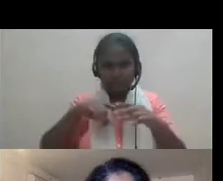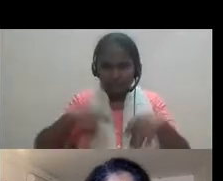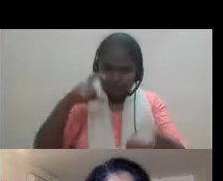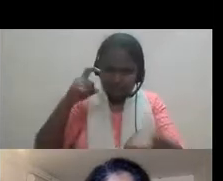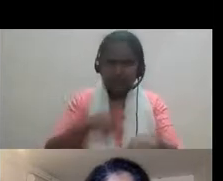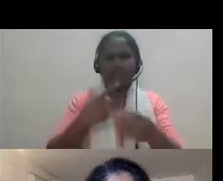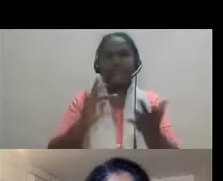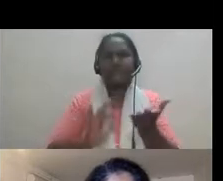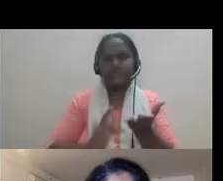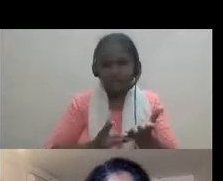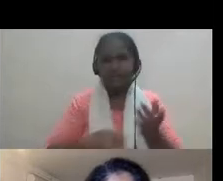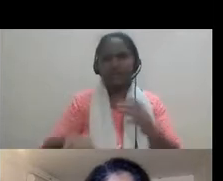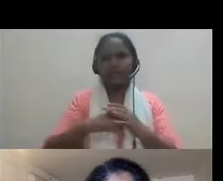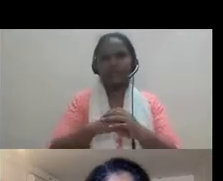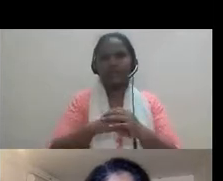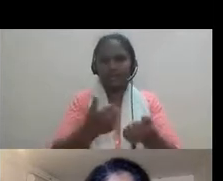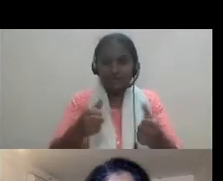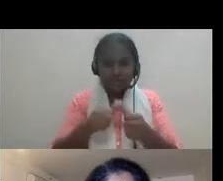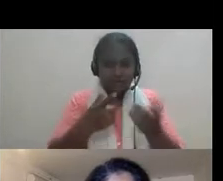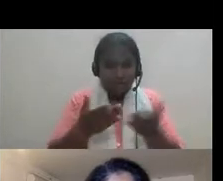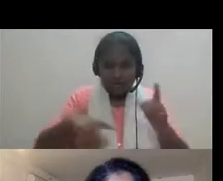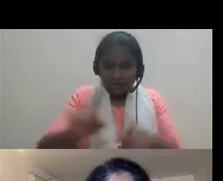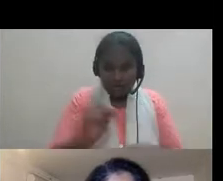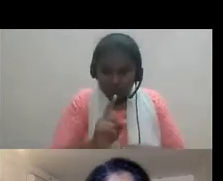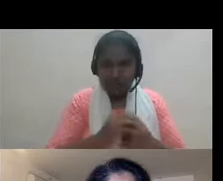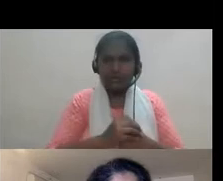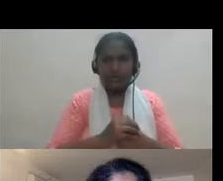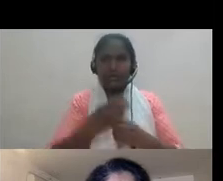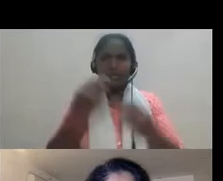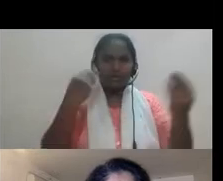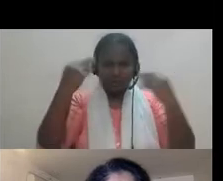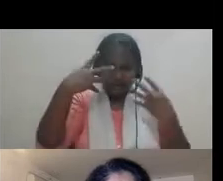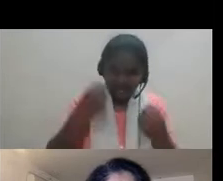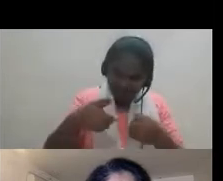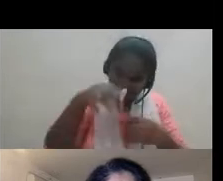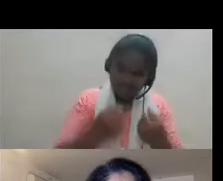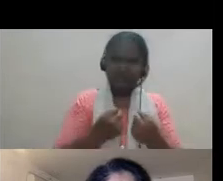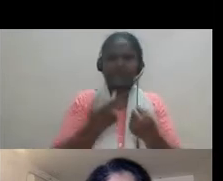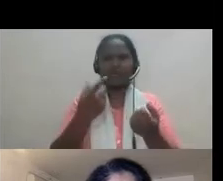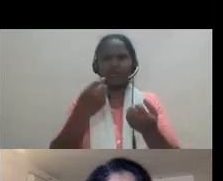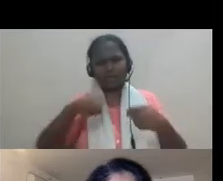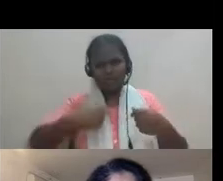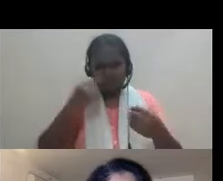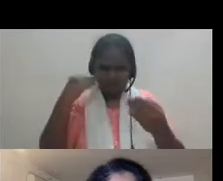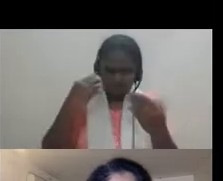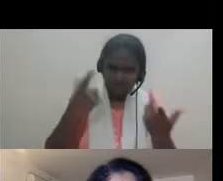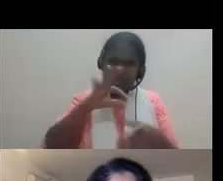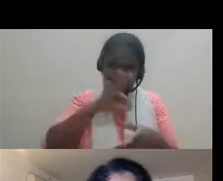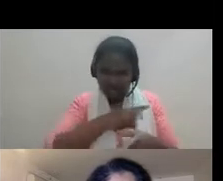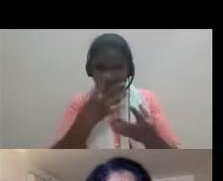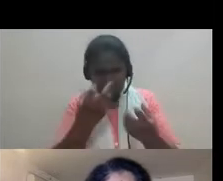and technology. There was a couple in bed. There was a makeup artist who could make up you if you would like